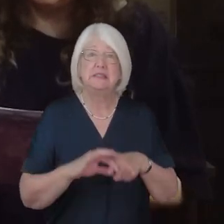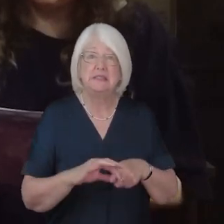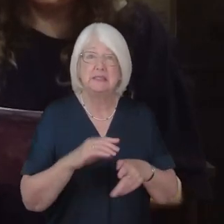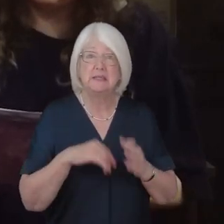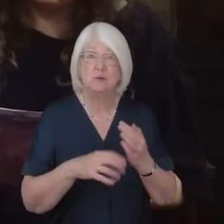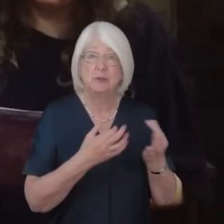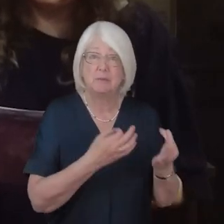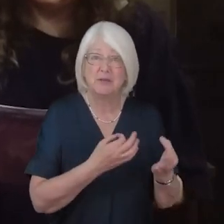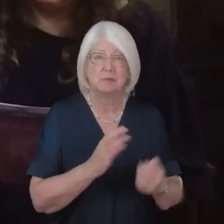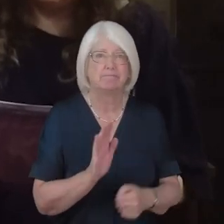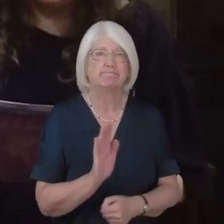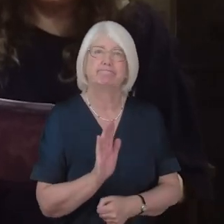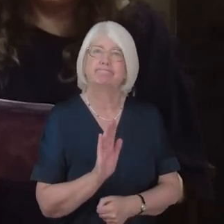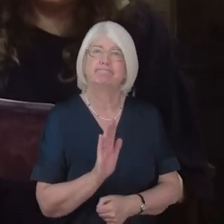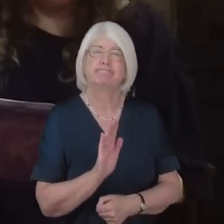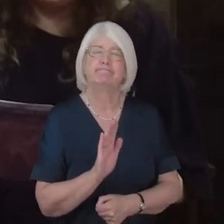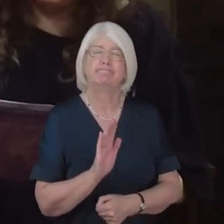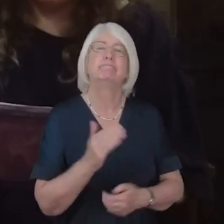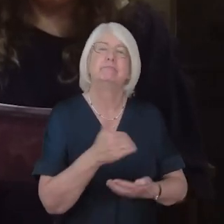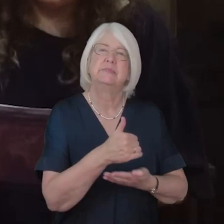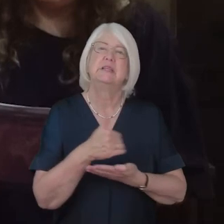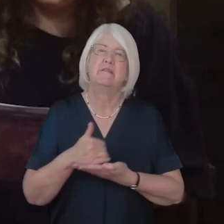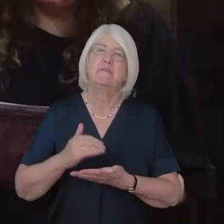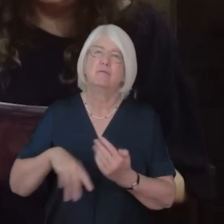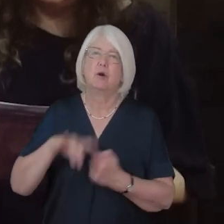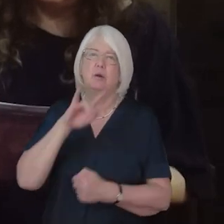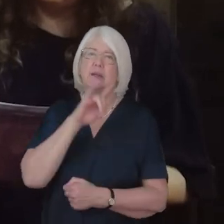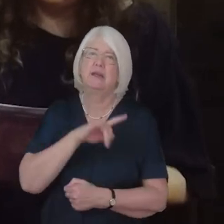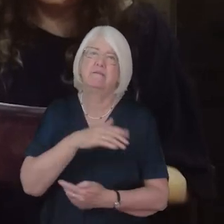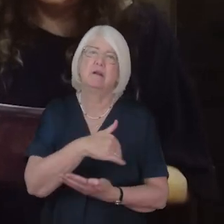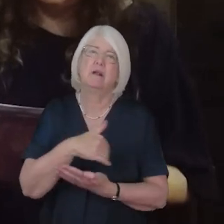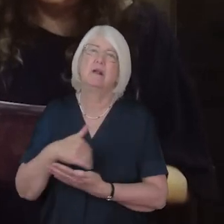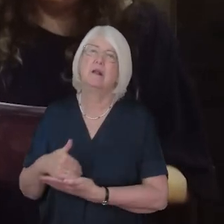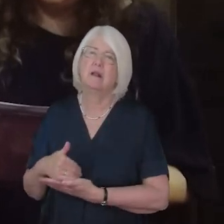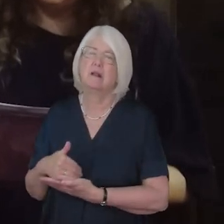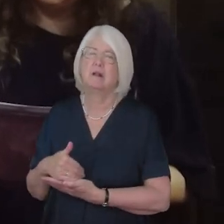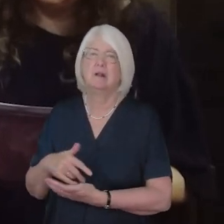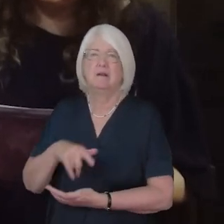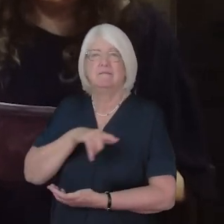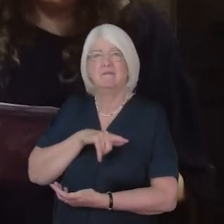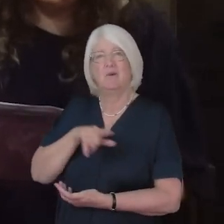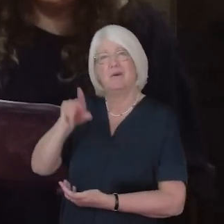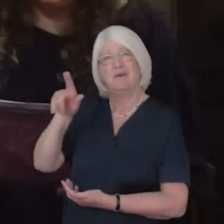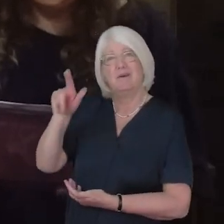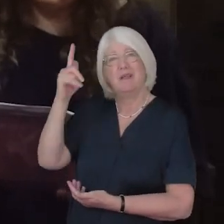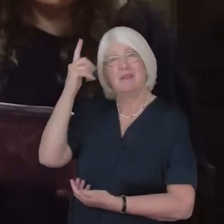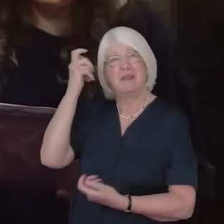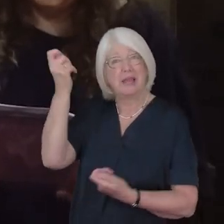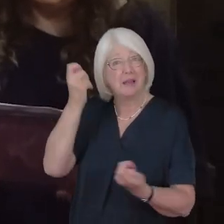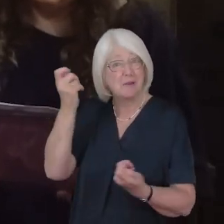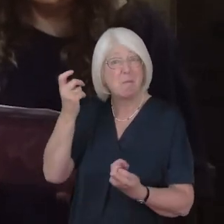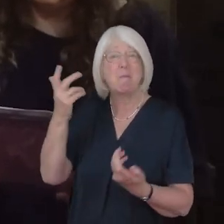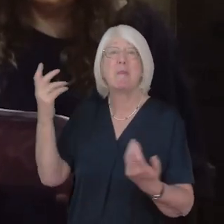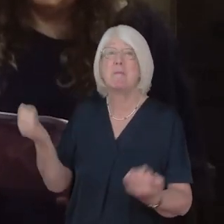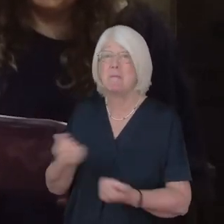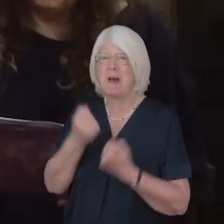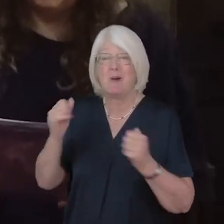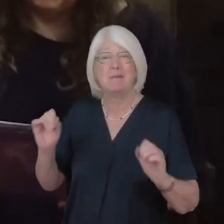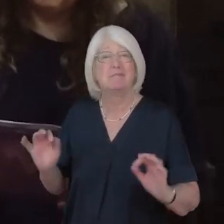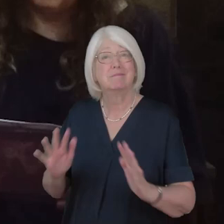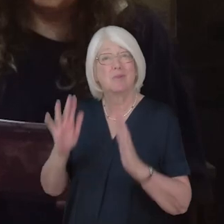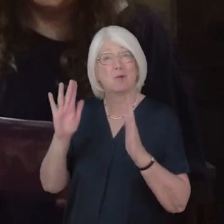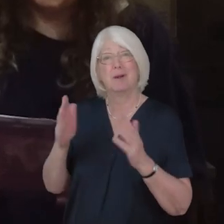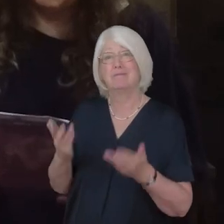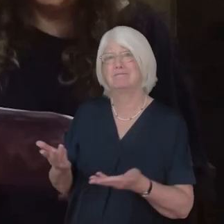temptation but deliver us from evil for the kingdom, the power and the glory